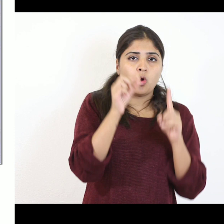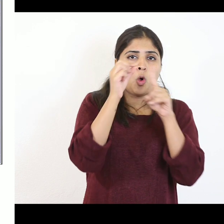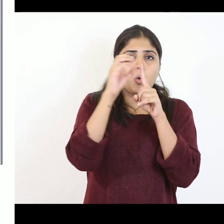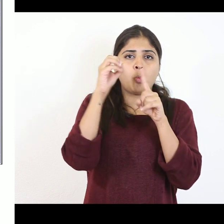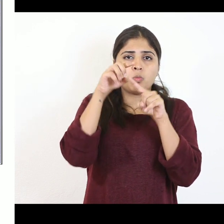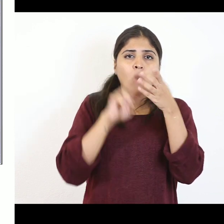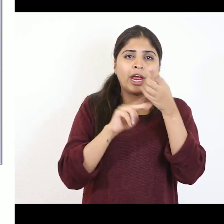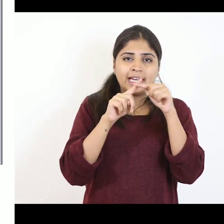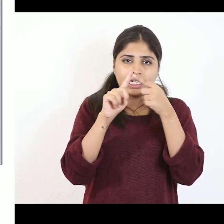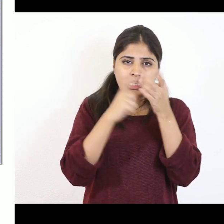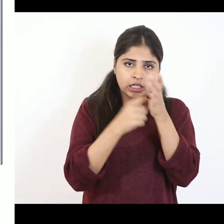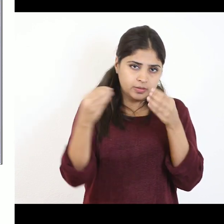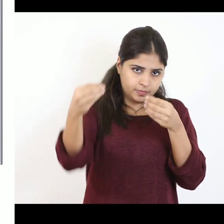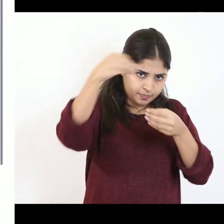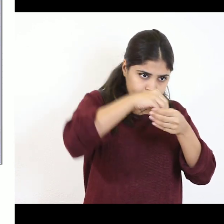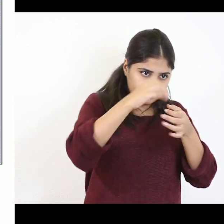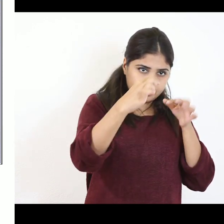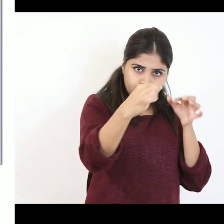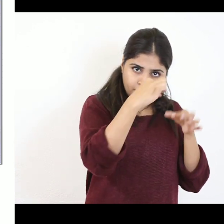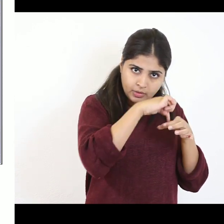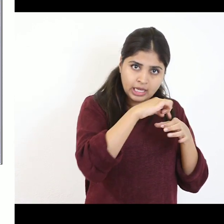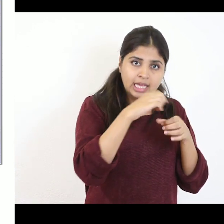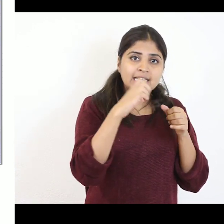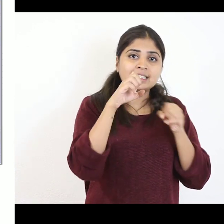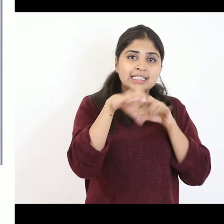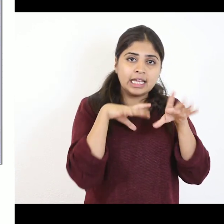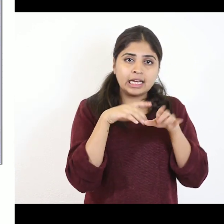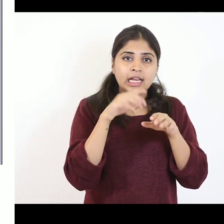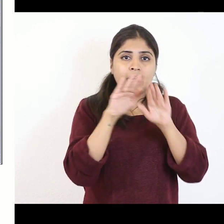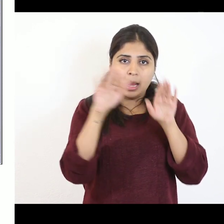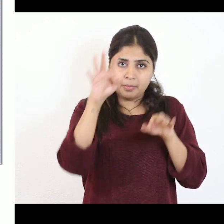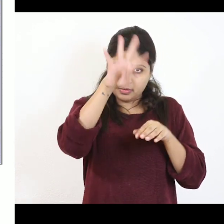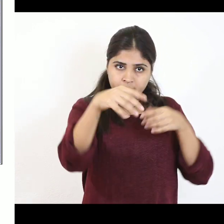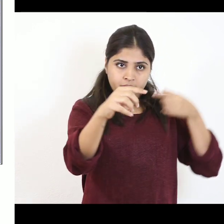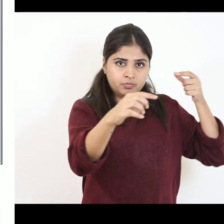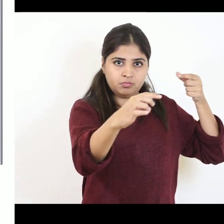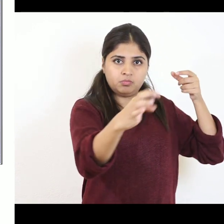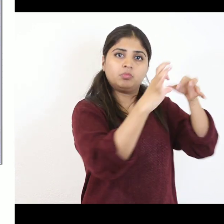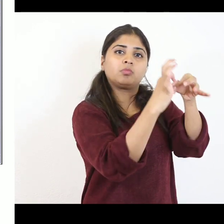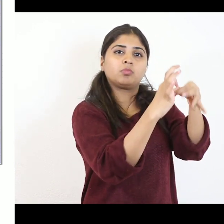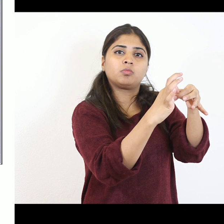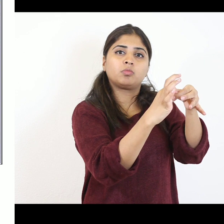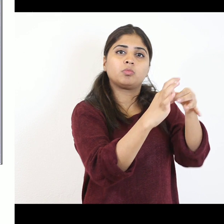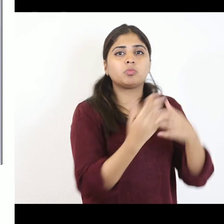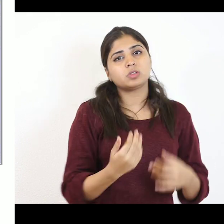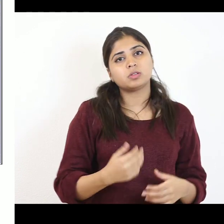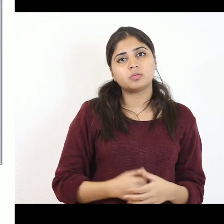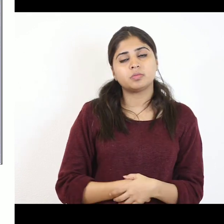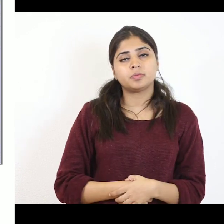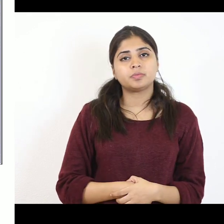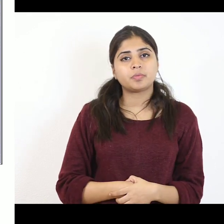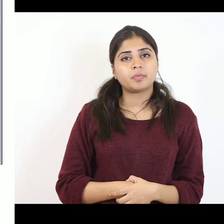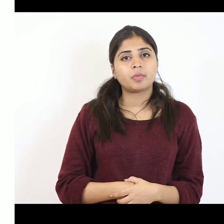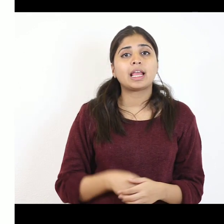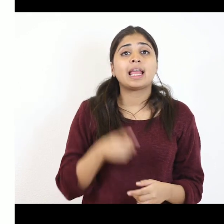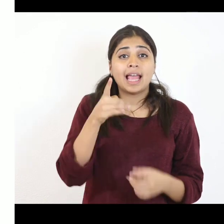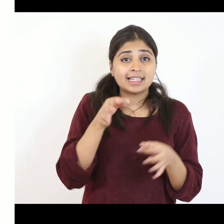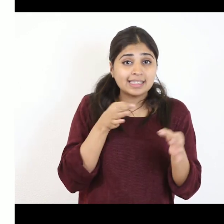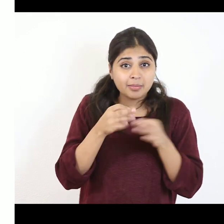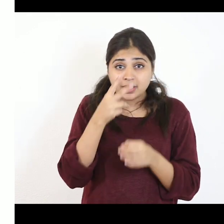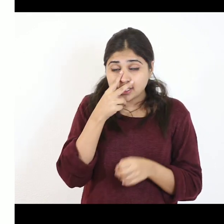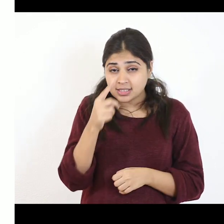the individual table to that city in the city table. The given example demonstrates